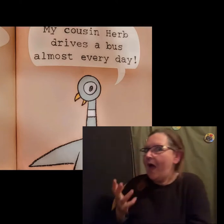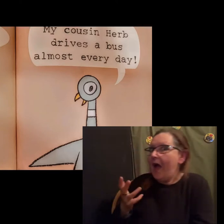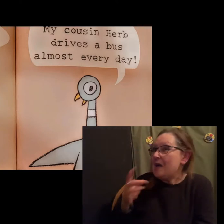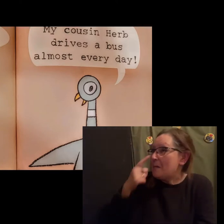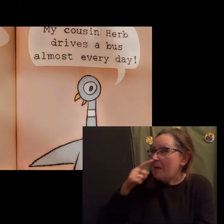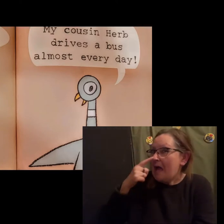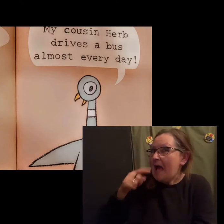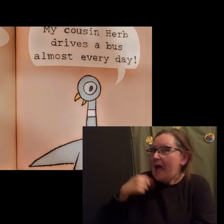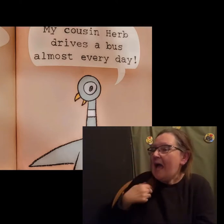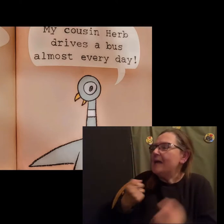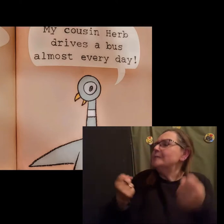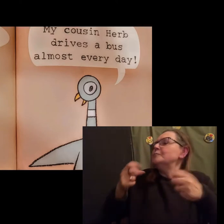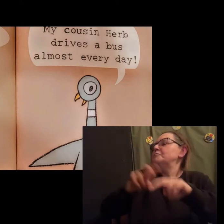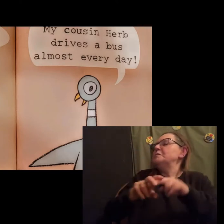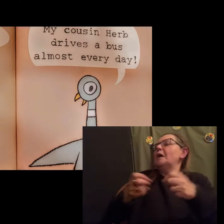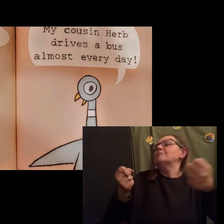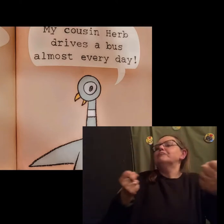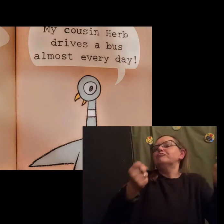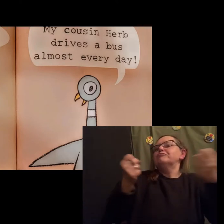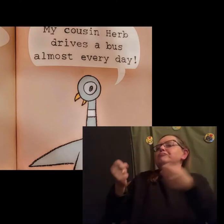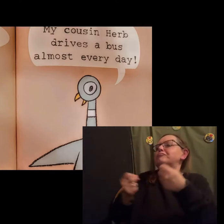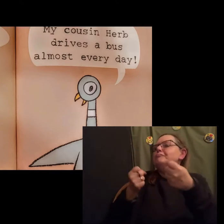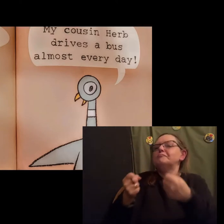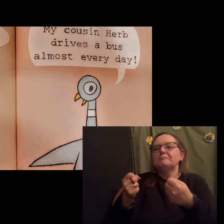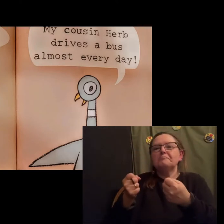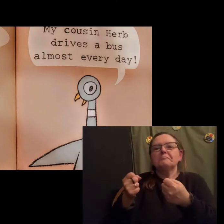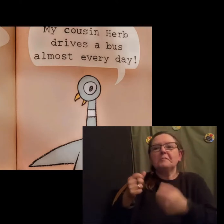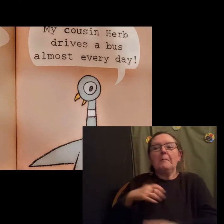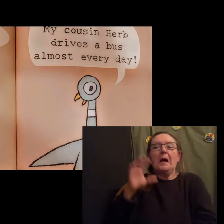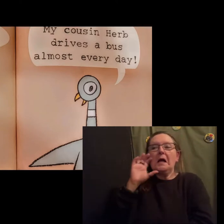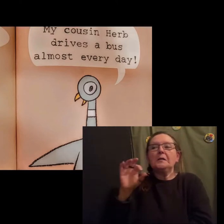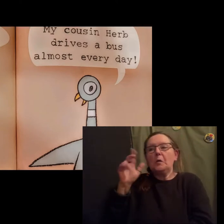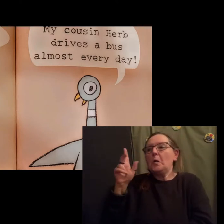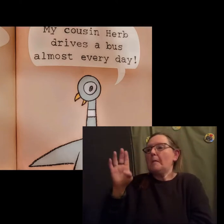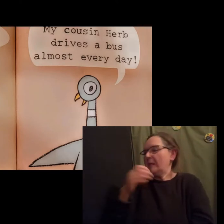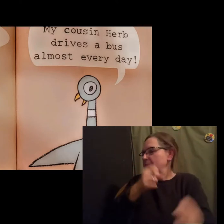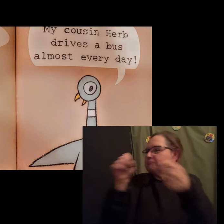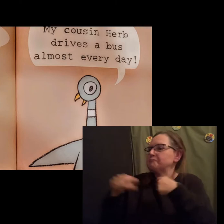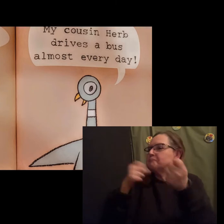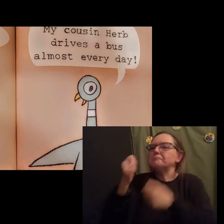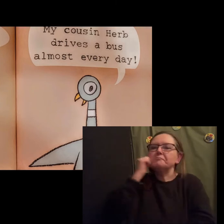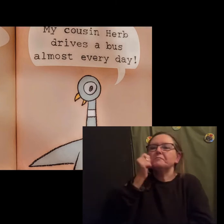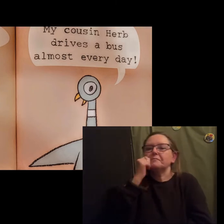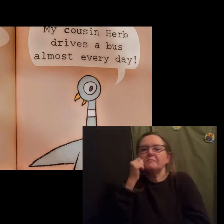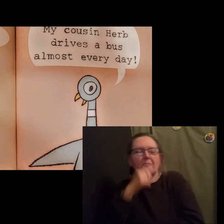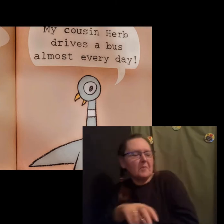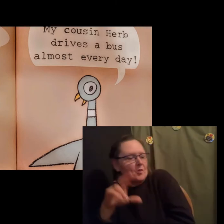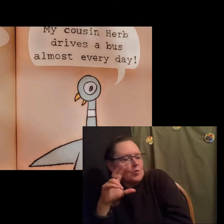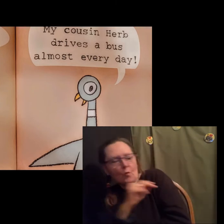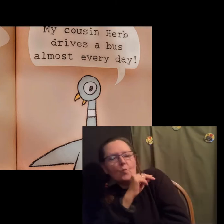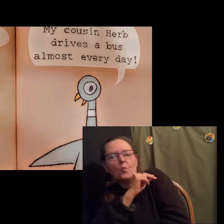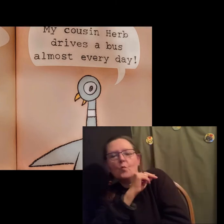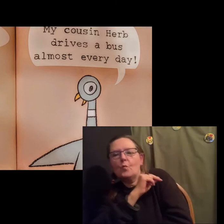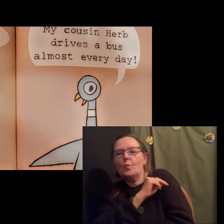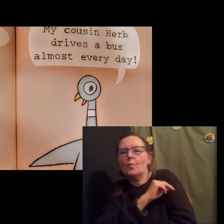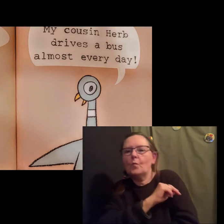I'll tell you what, I'll just steer. My cousin Herb drives the bus almost every day. No.